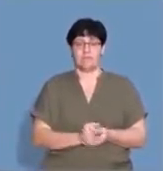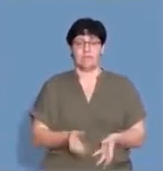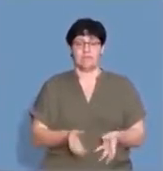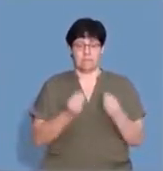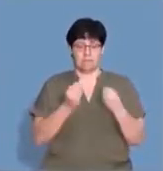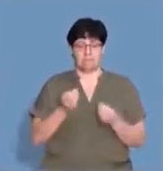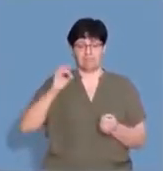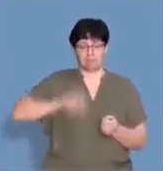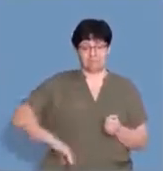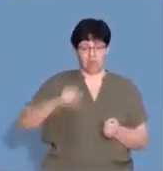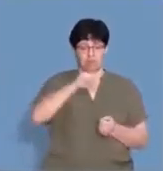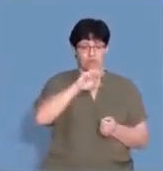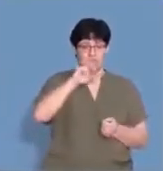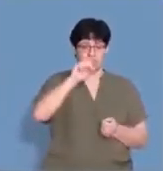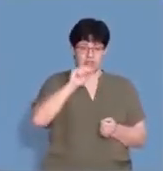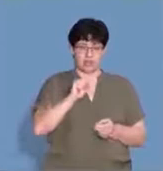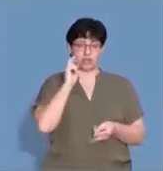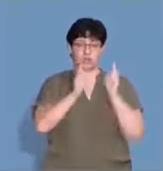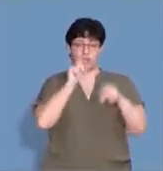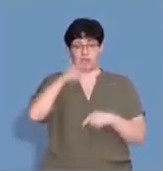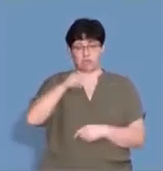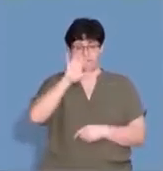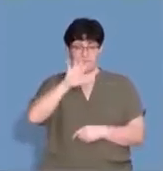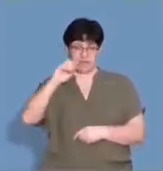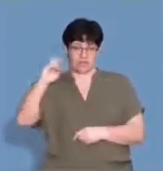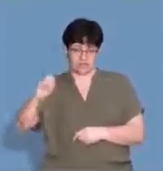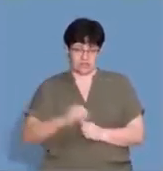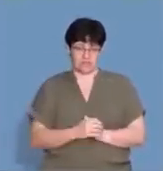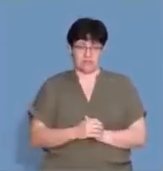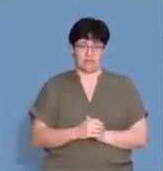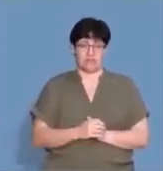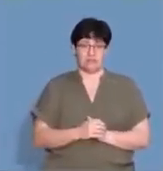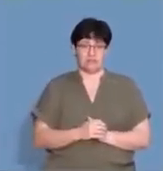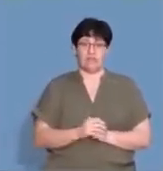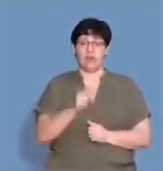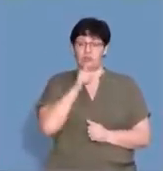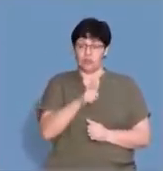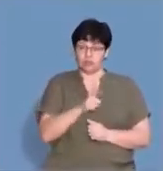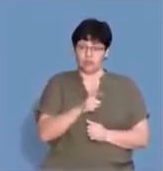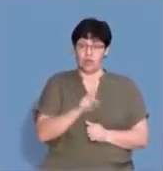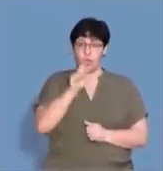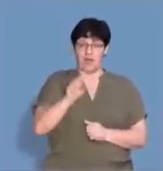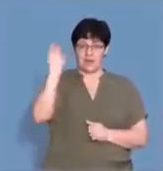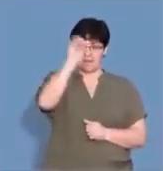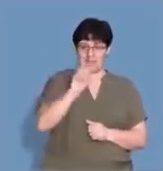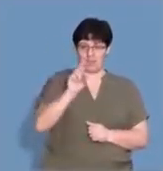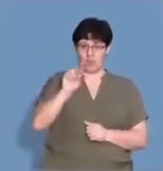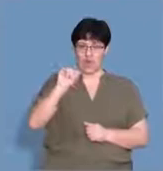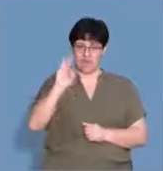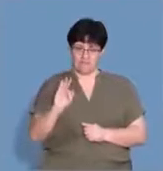earning, his gross salary was 12,500. They told us that UIF was